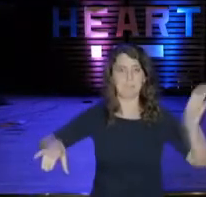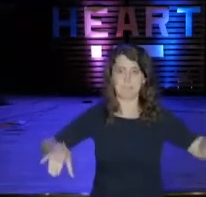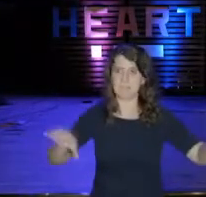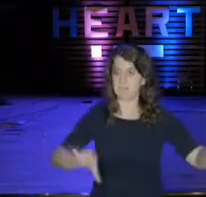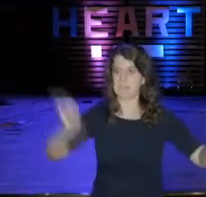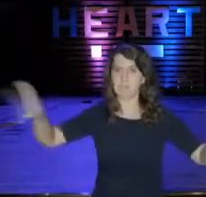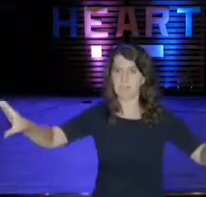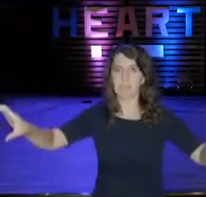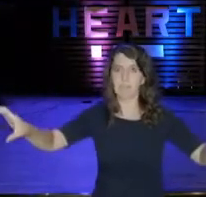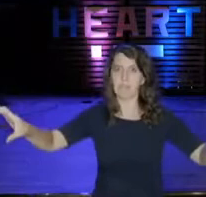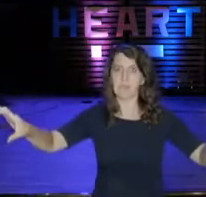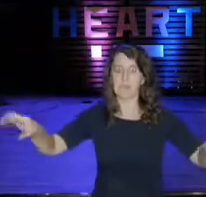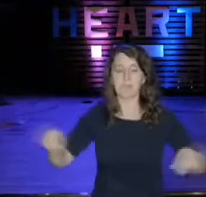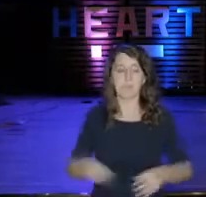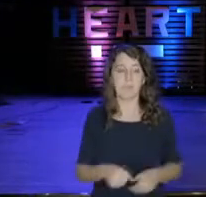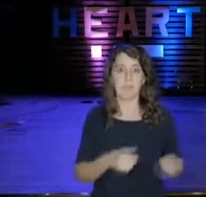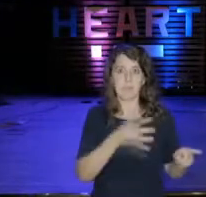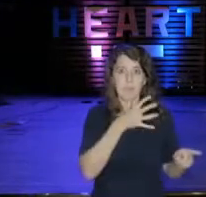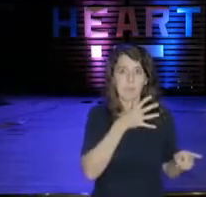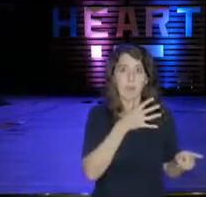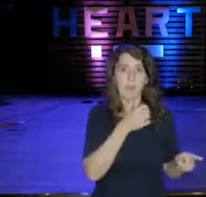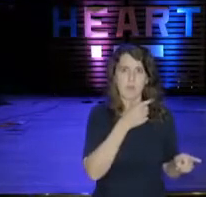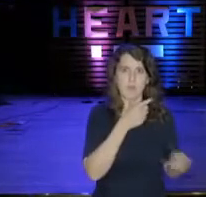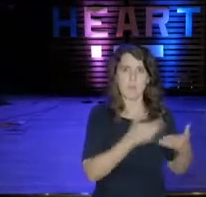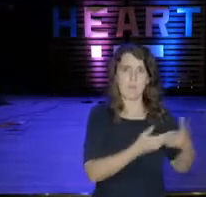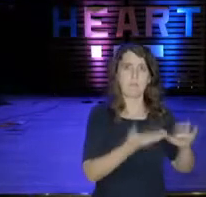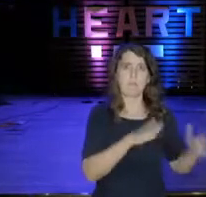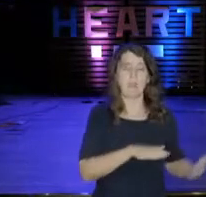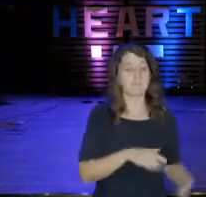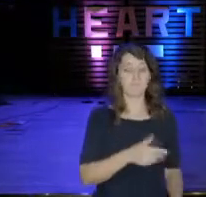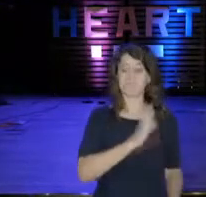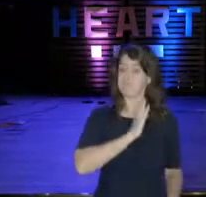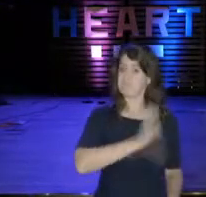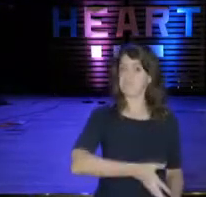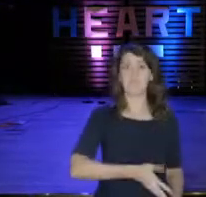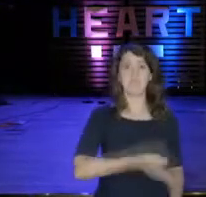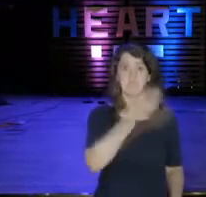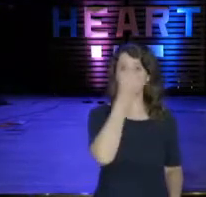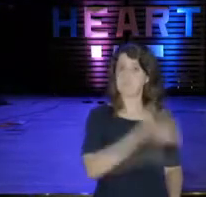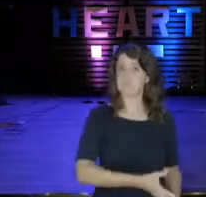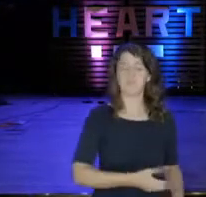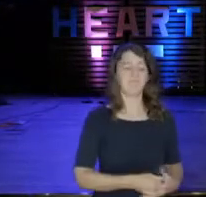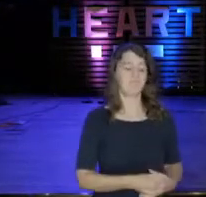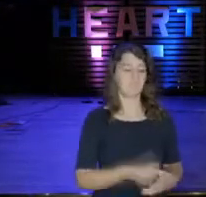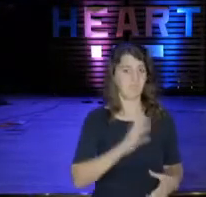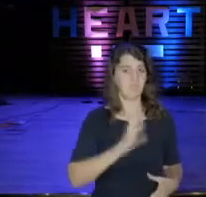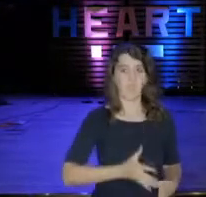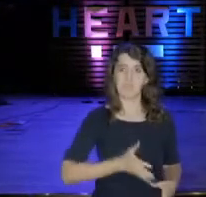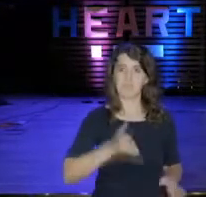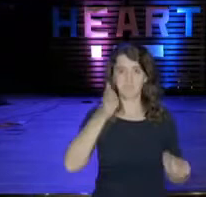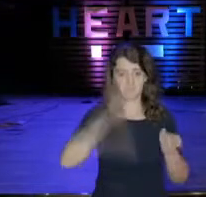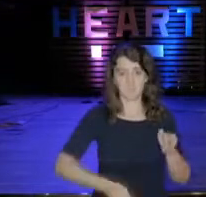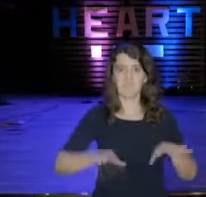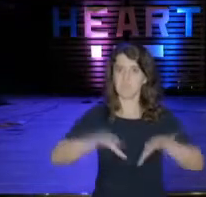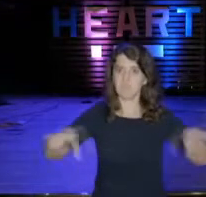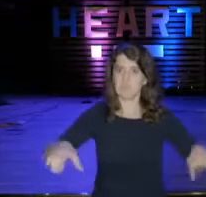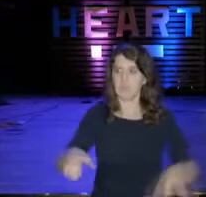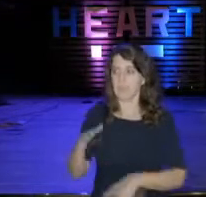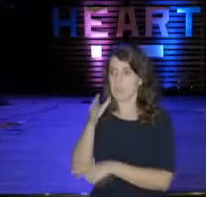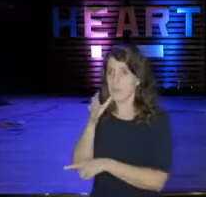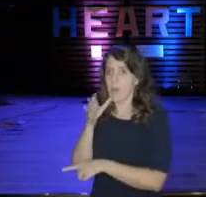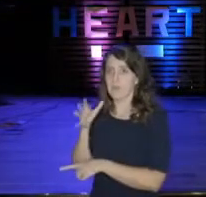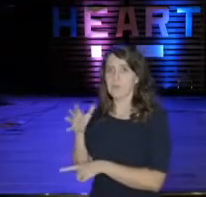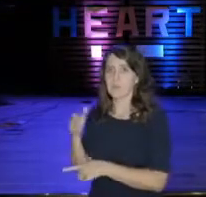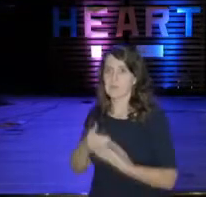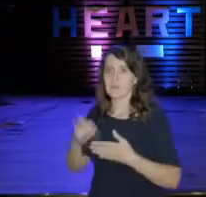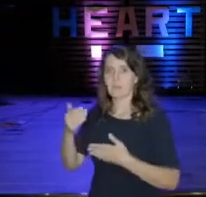mom, whose son had died, she says, "fine. I don't care. Fine." And the mom whose son